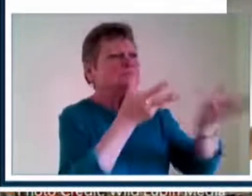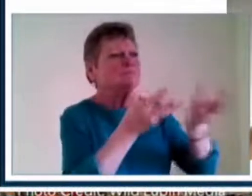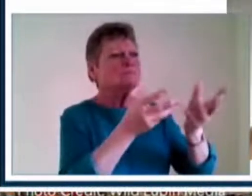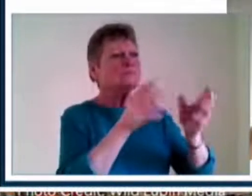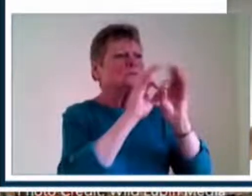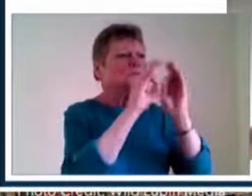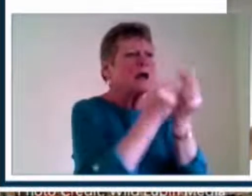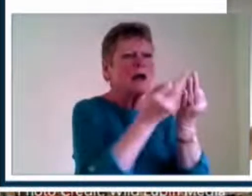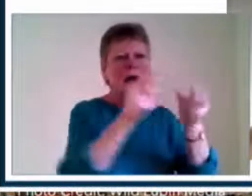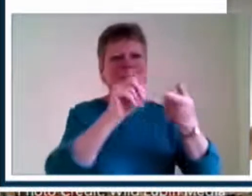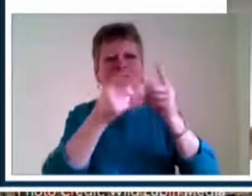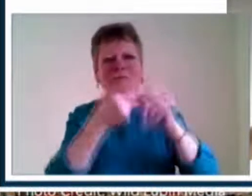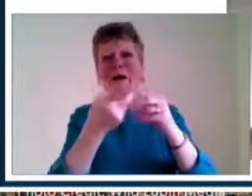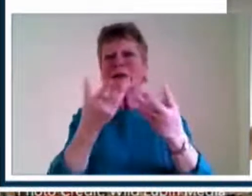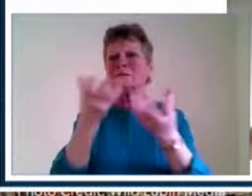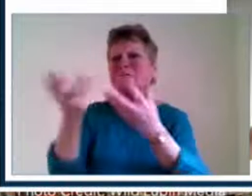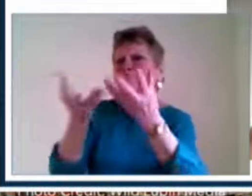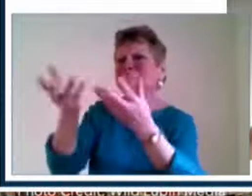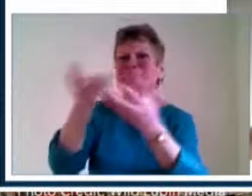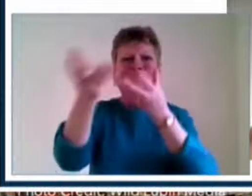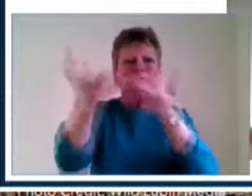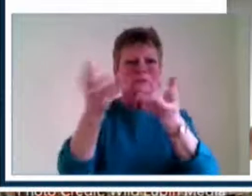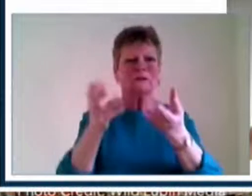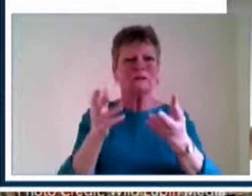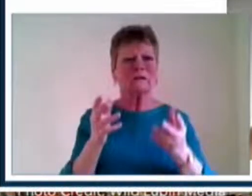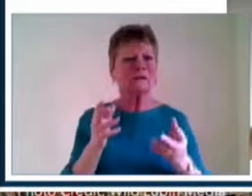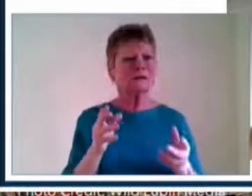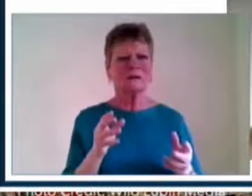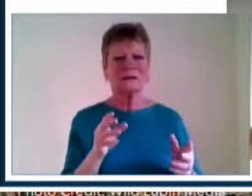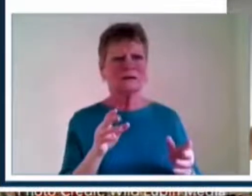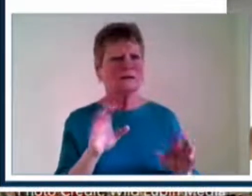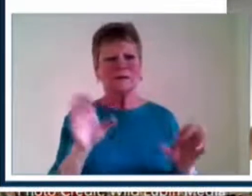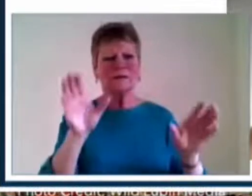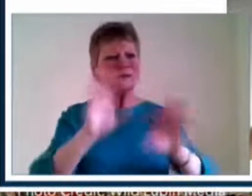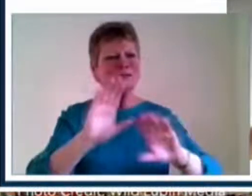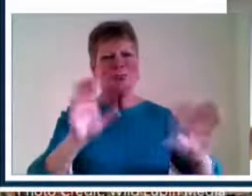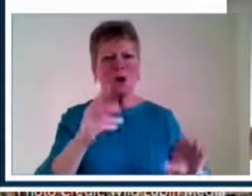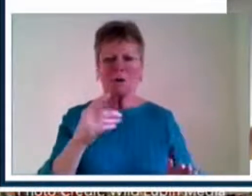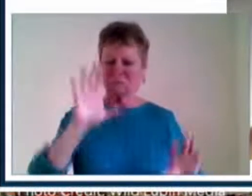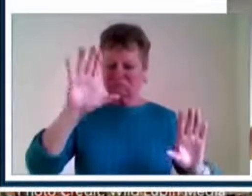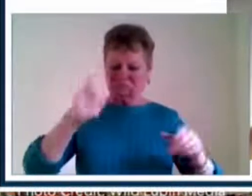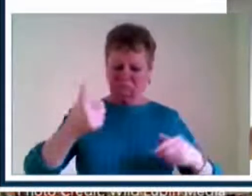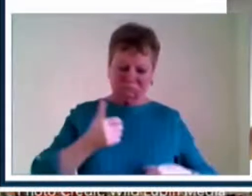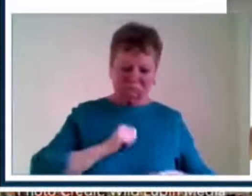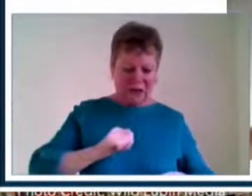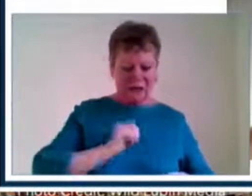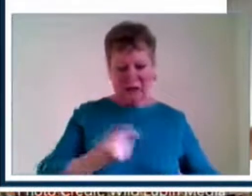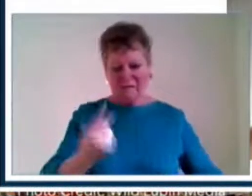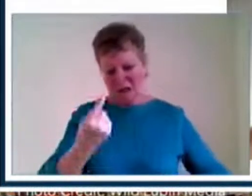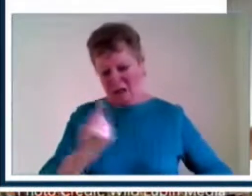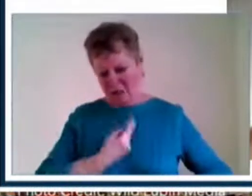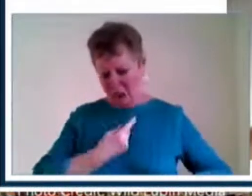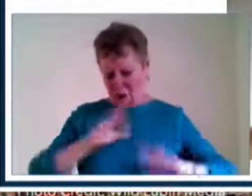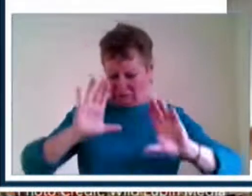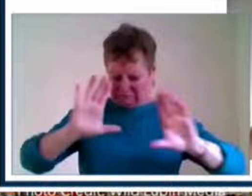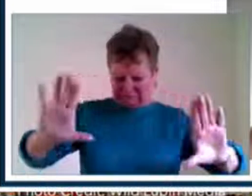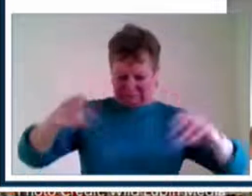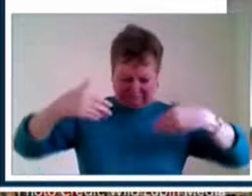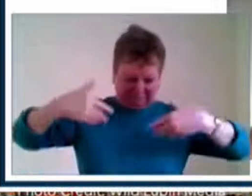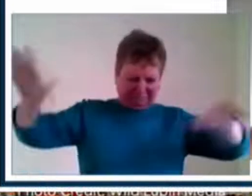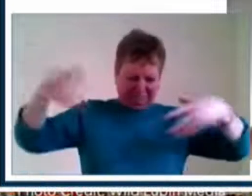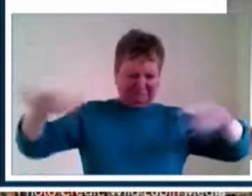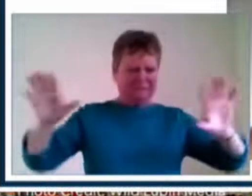their family, friends, and colleagues. Please don't try to go it alone. Talk to someone and ask for